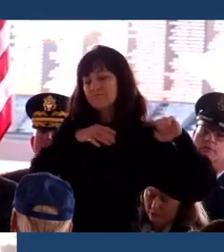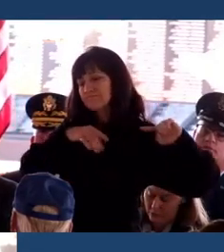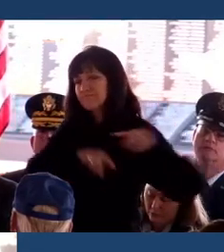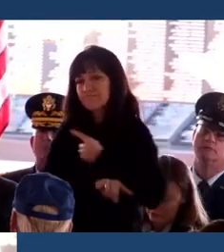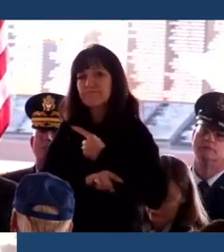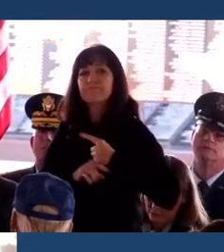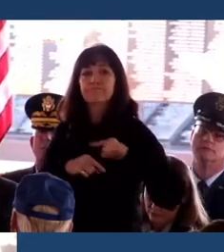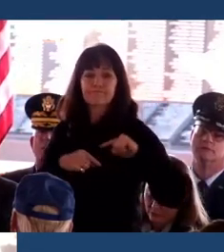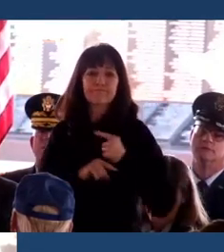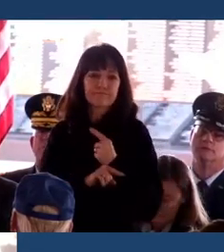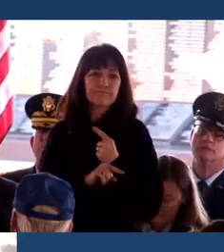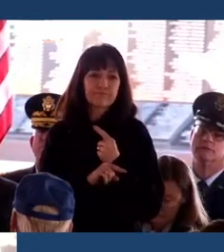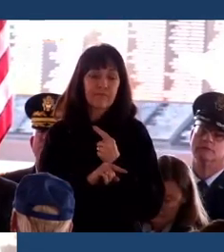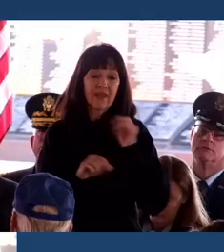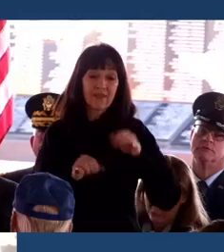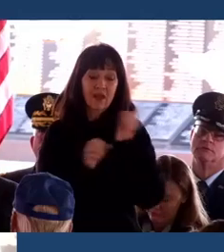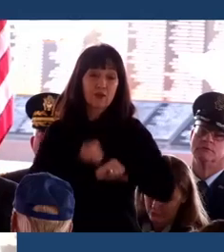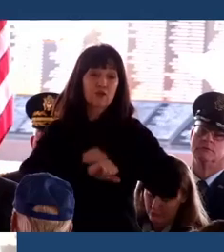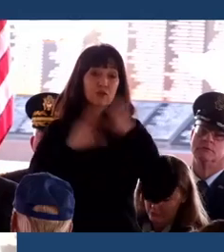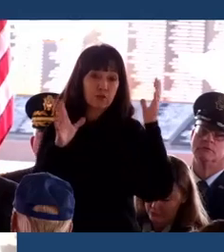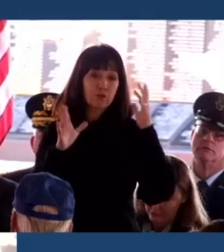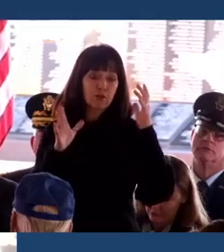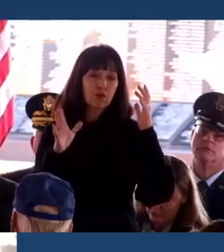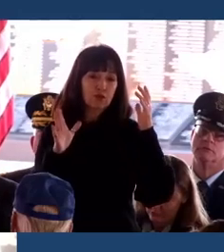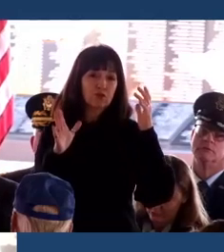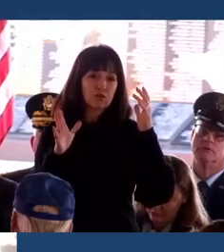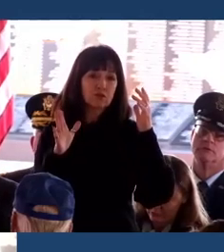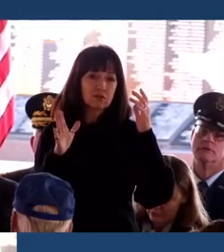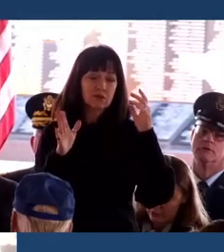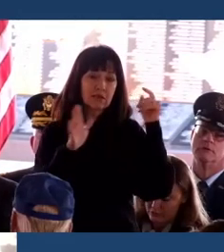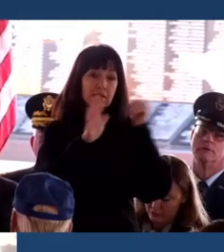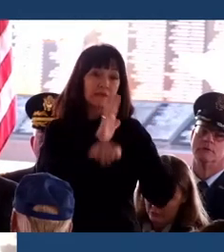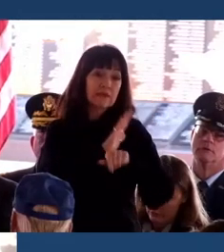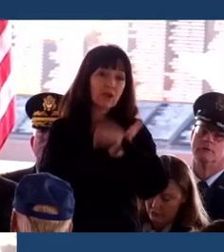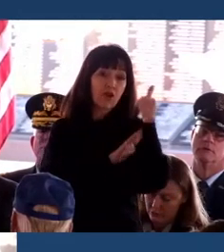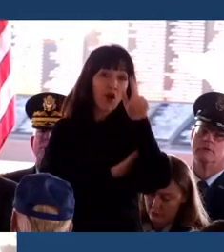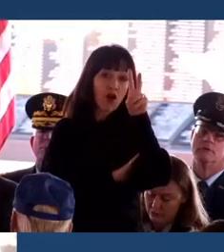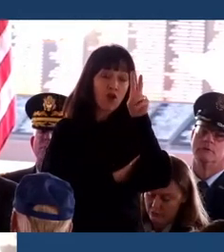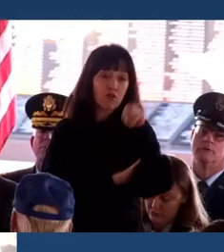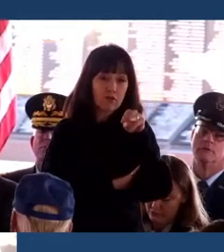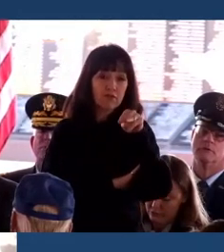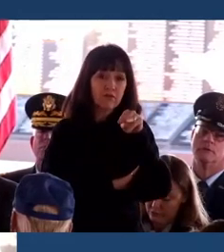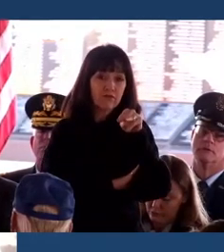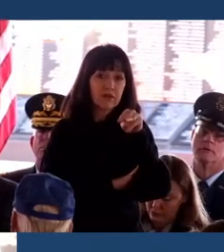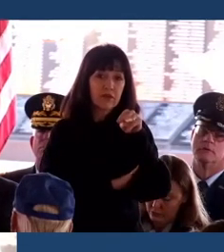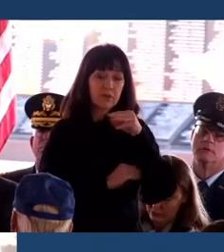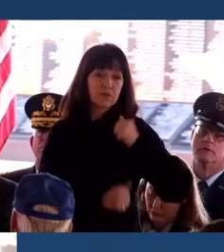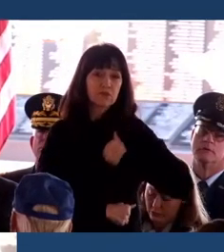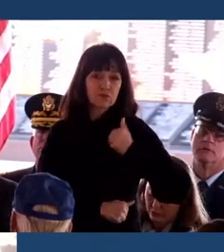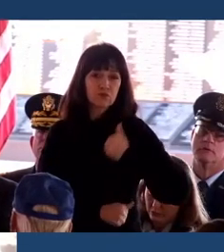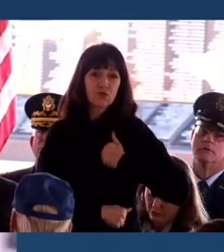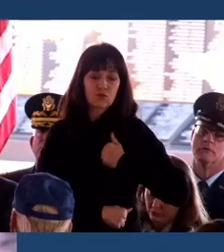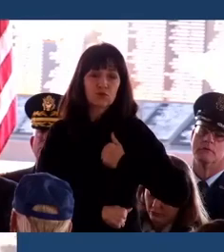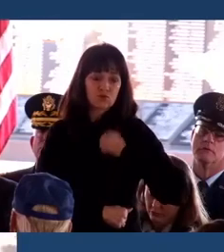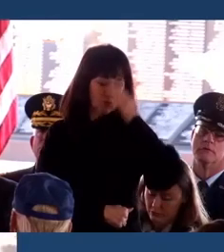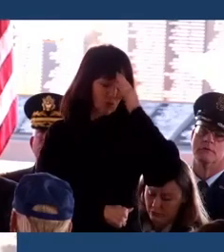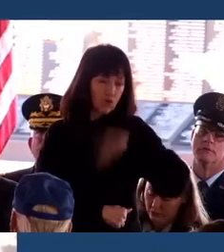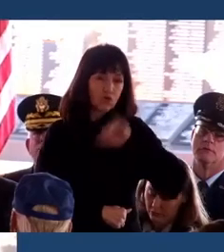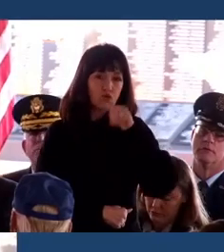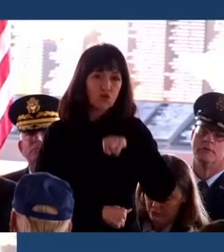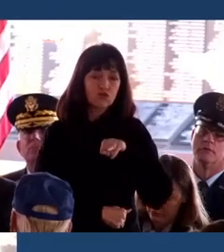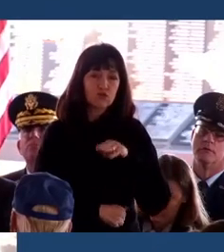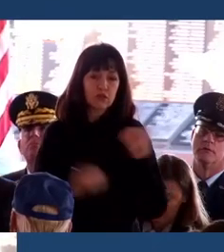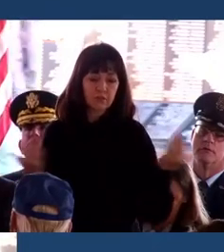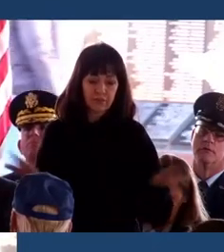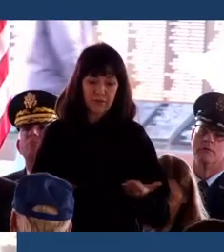Nang. The explosion killed a South Vietnamese soldier assigned to his platoon. I know Jim is here today.